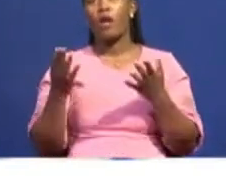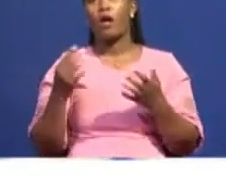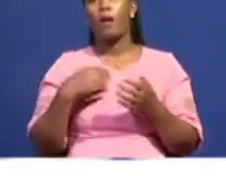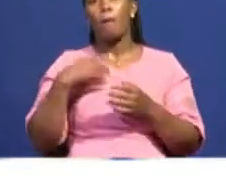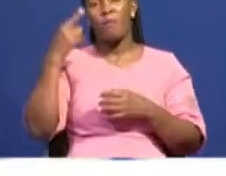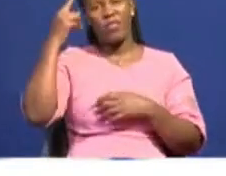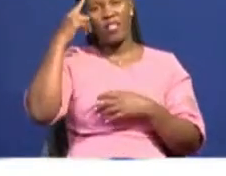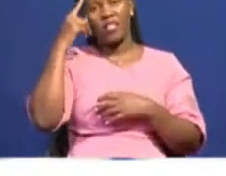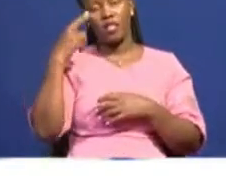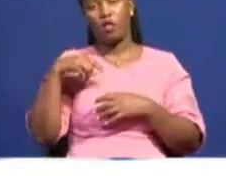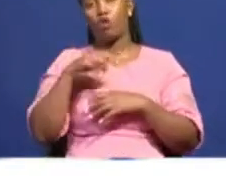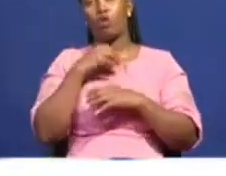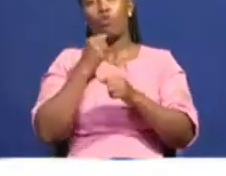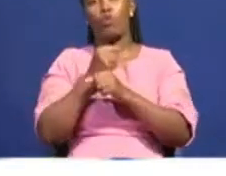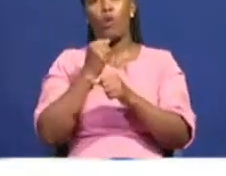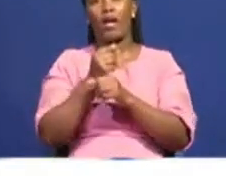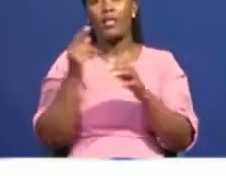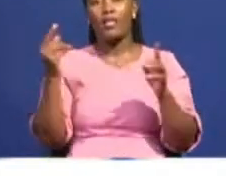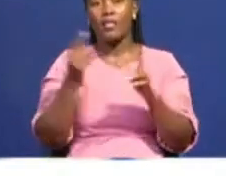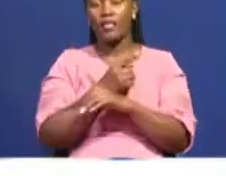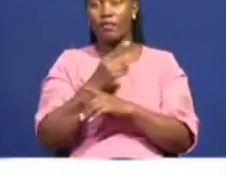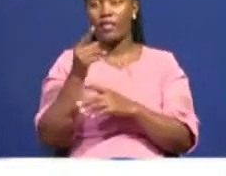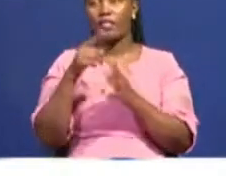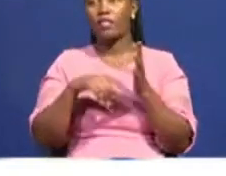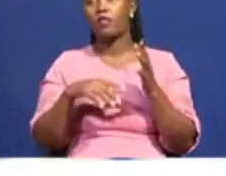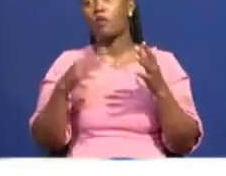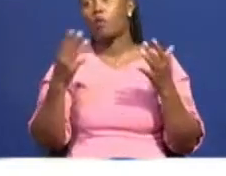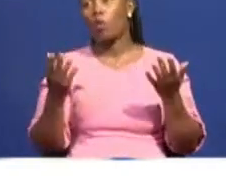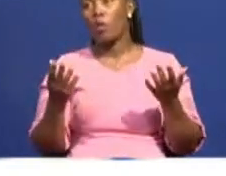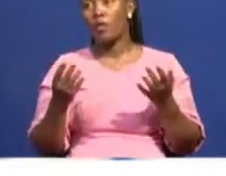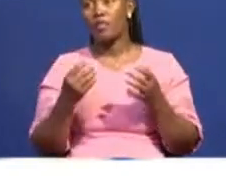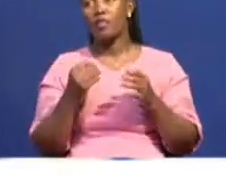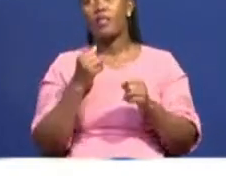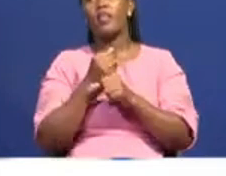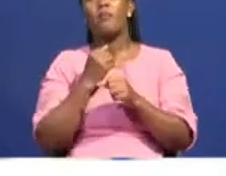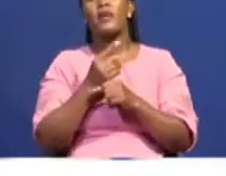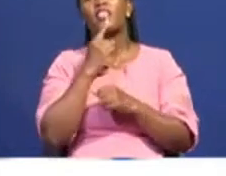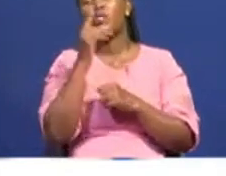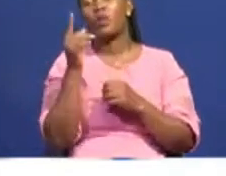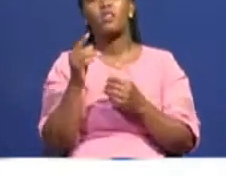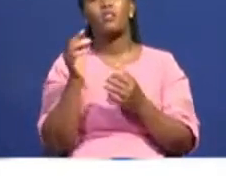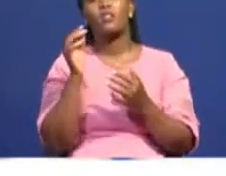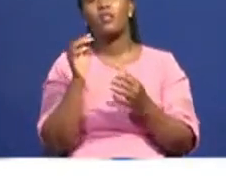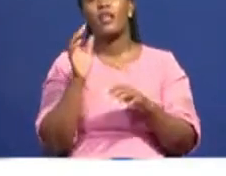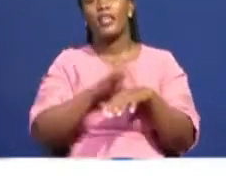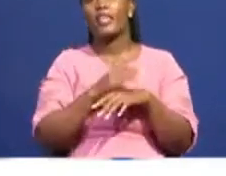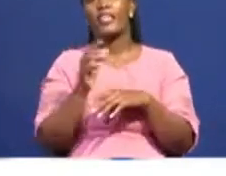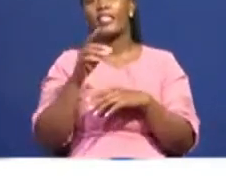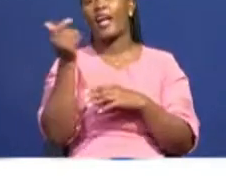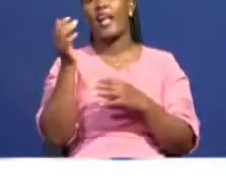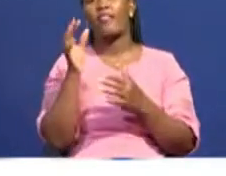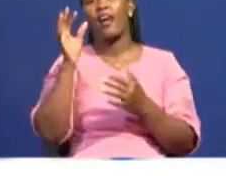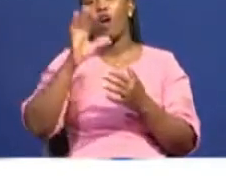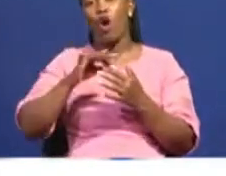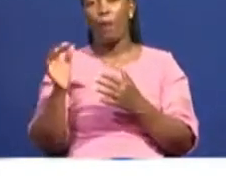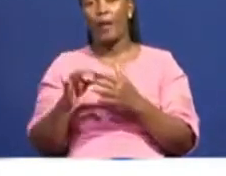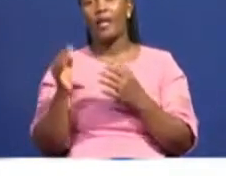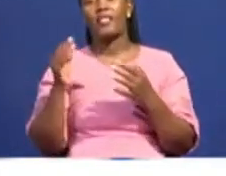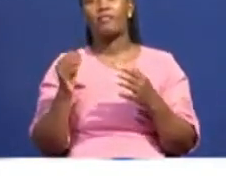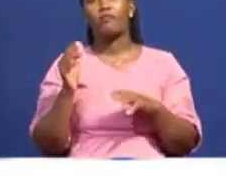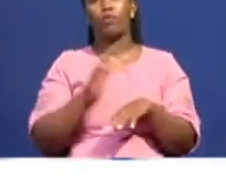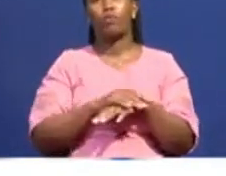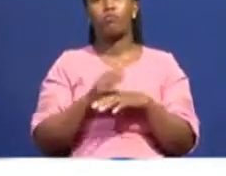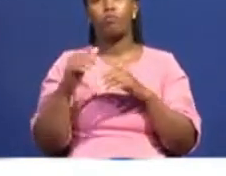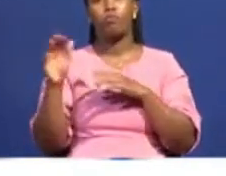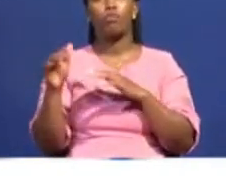think we should do different, and I'm pushing on my own, is the embracing of alternative financing, and particularly carbon finance, as a